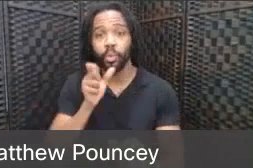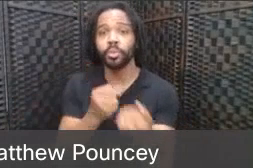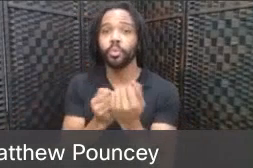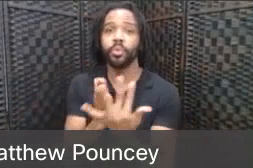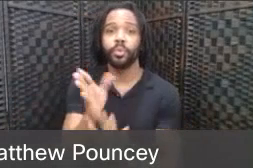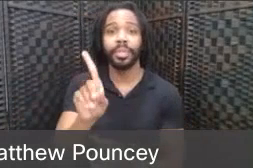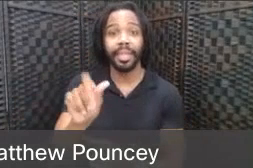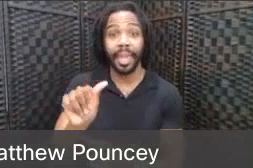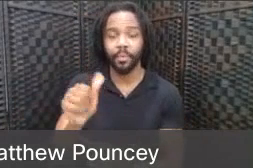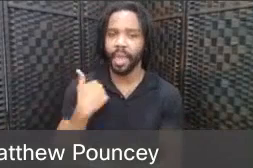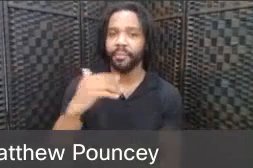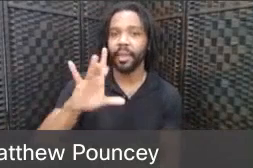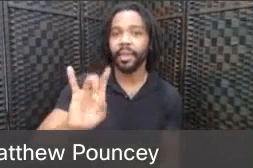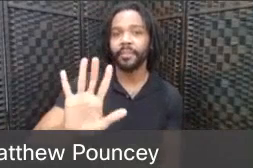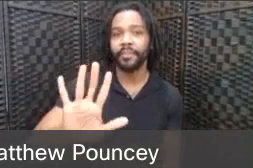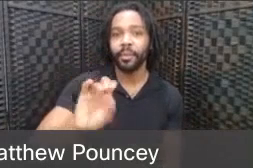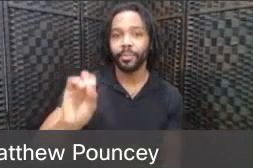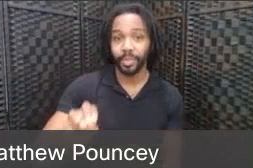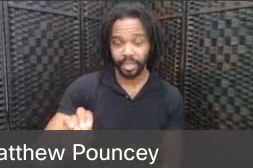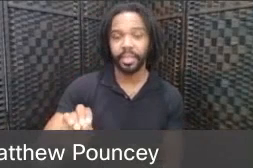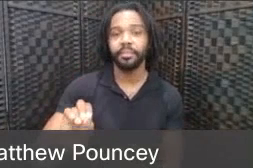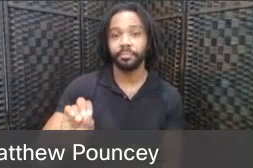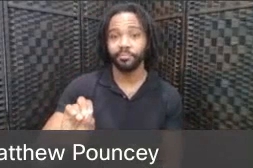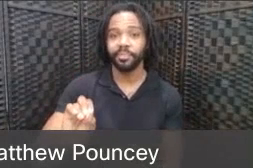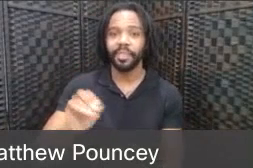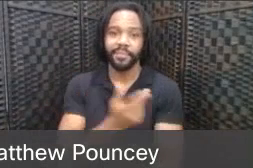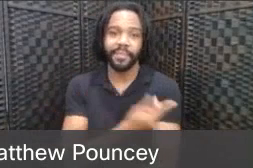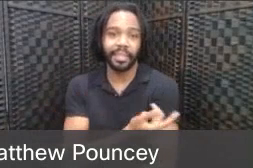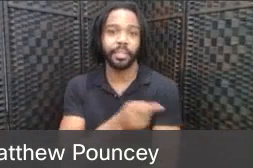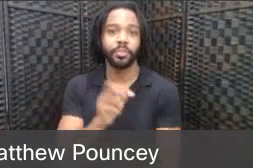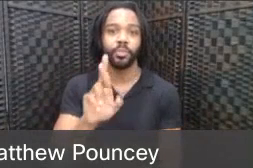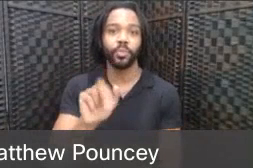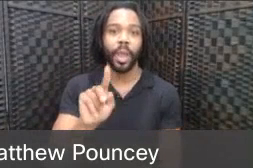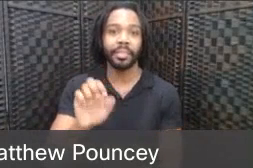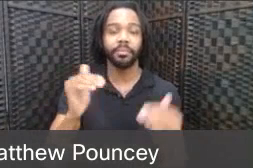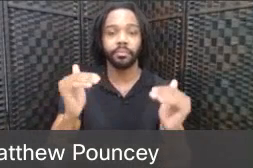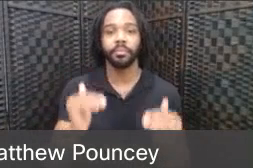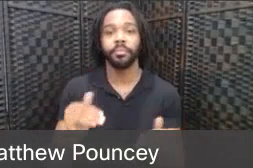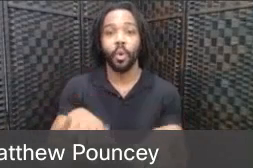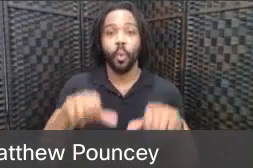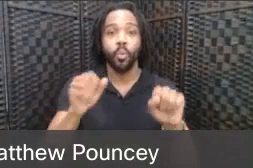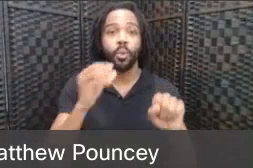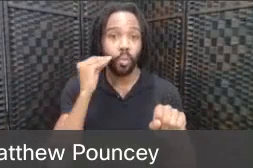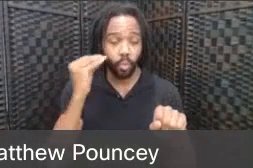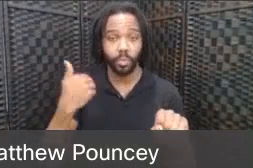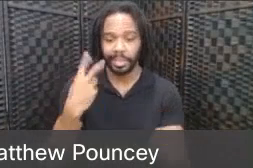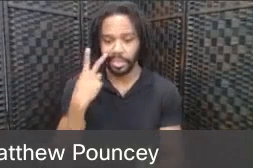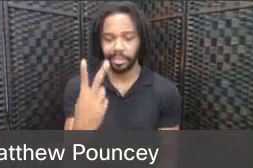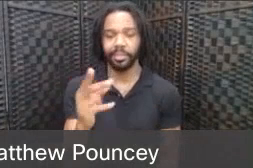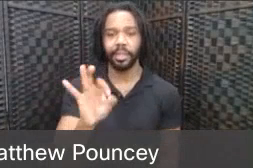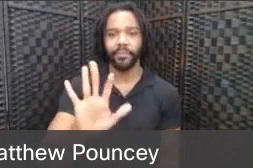at 85% vaccination rate. In host homes, we're at 95%.